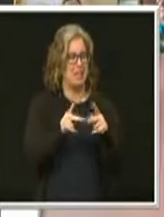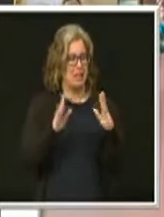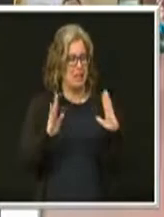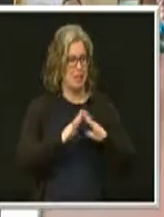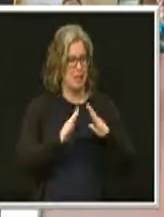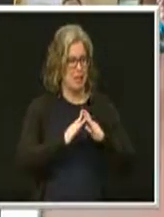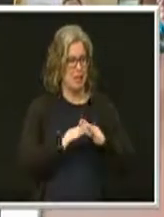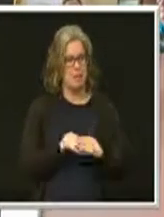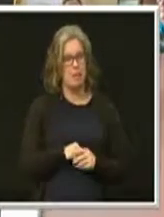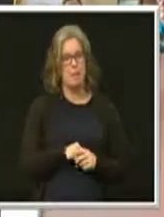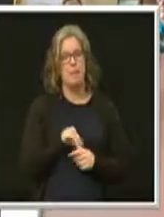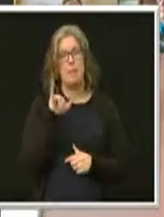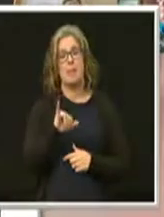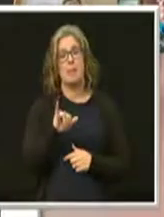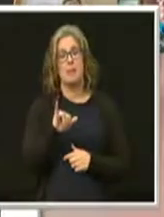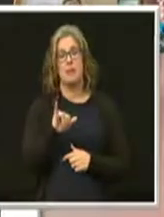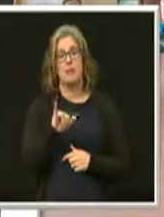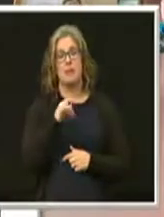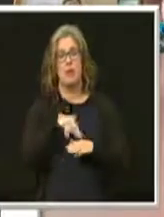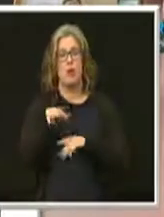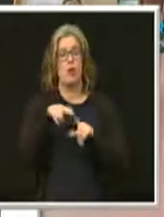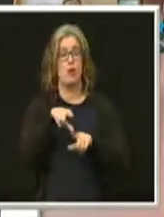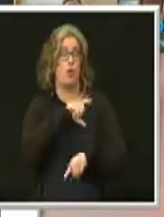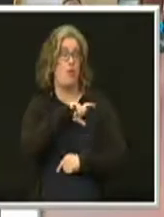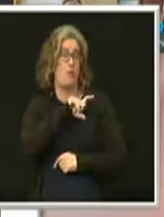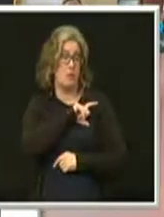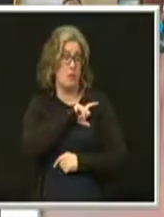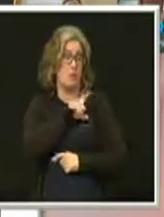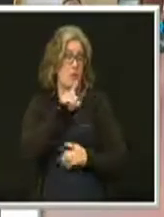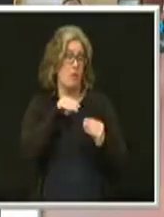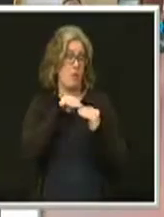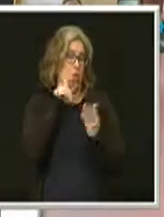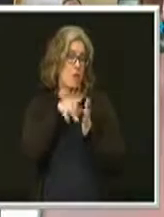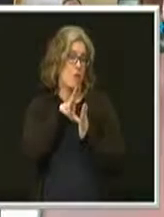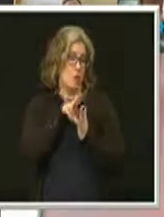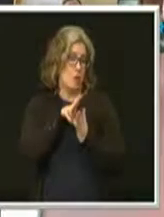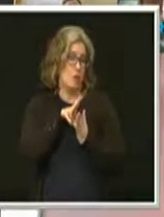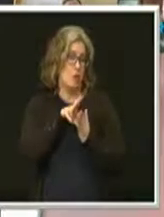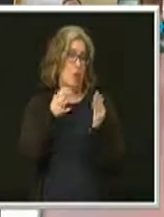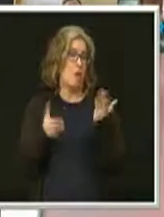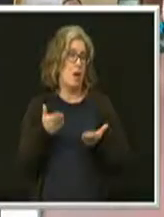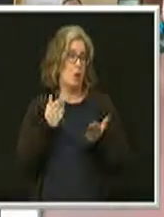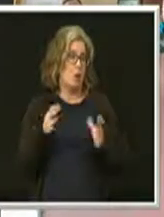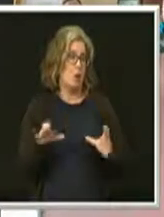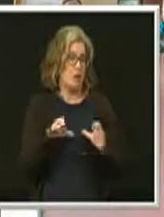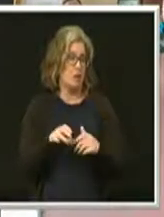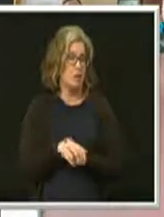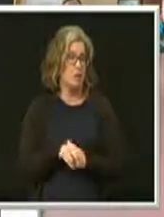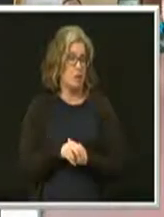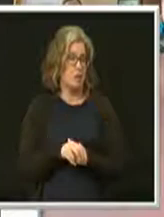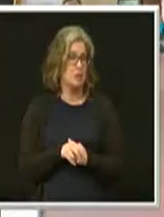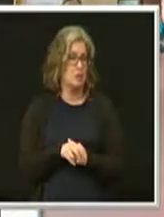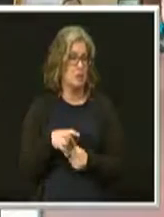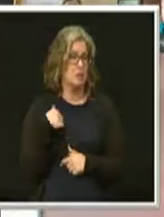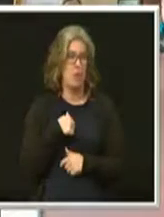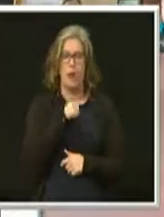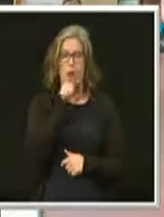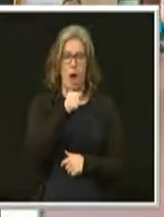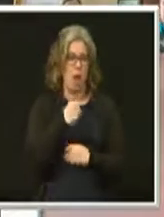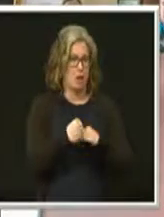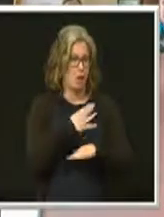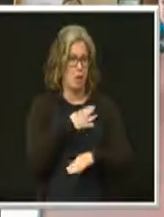city. These matters have been referred to law enforcement for further review and possible action. And we were not